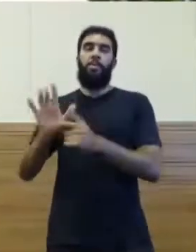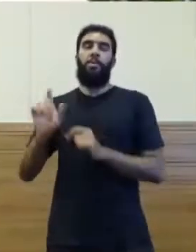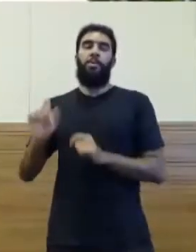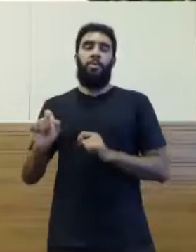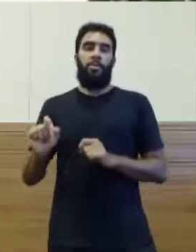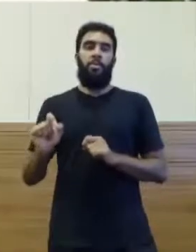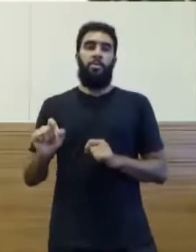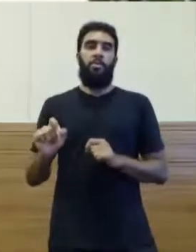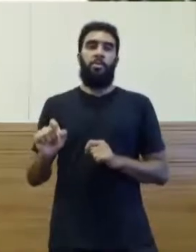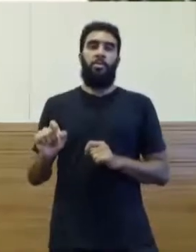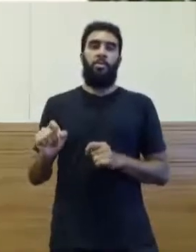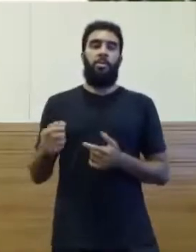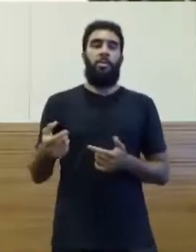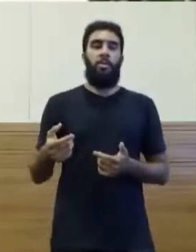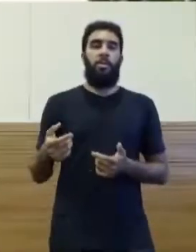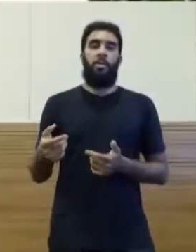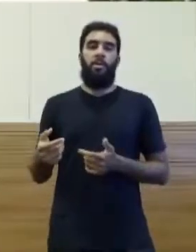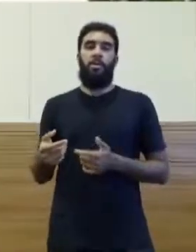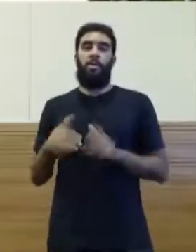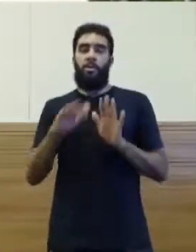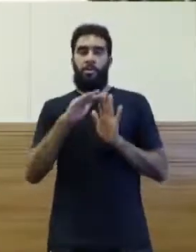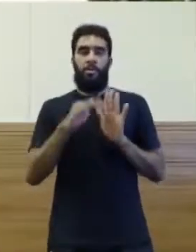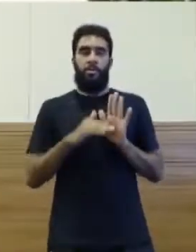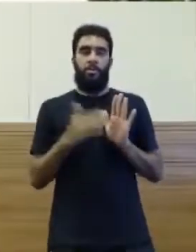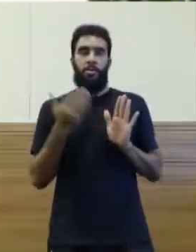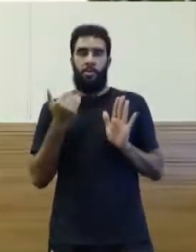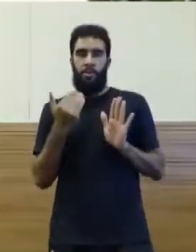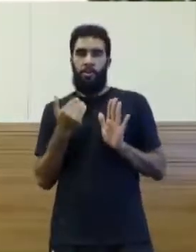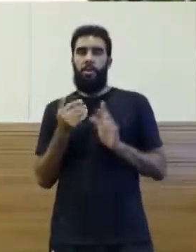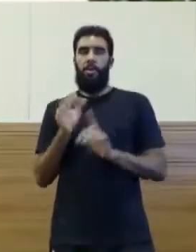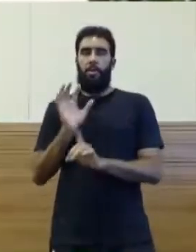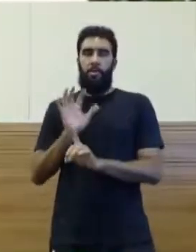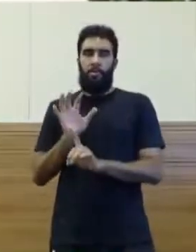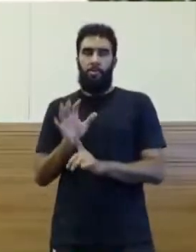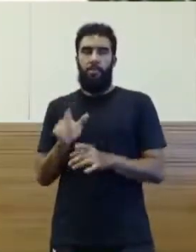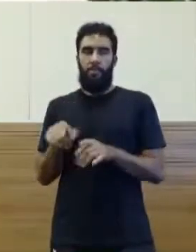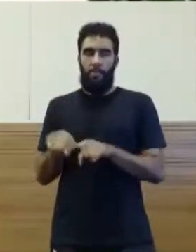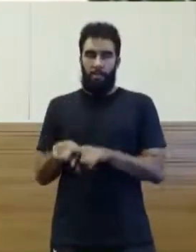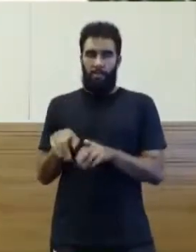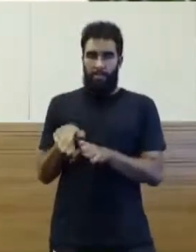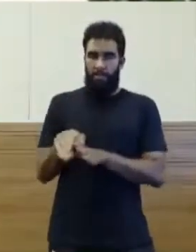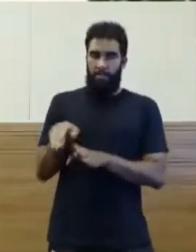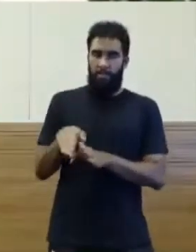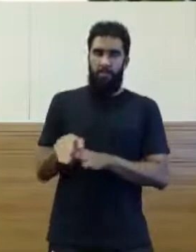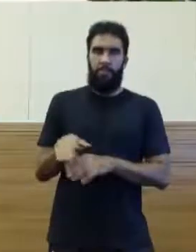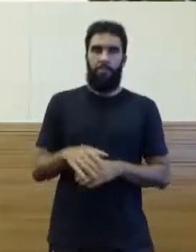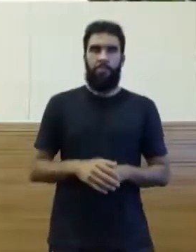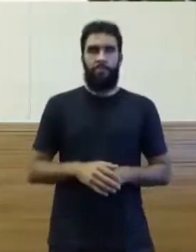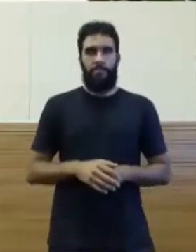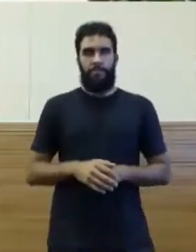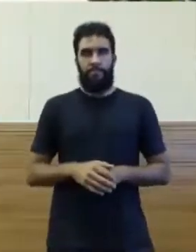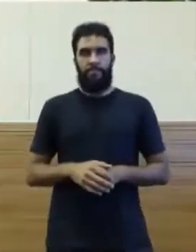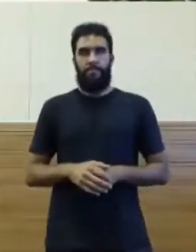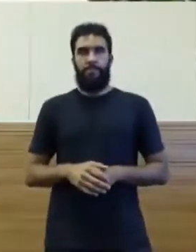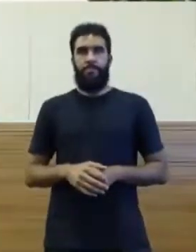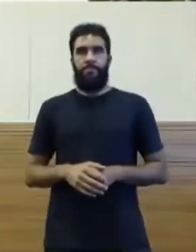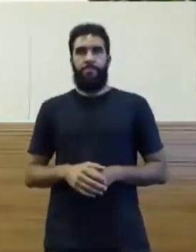these questions show how these guidelines have penetration,